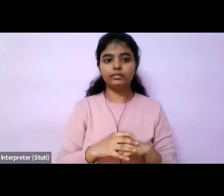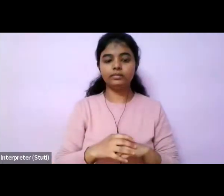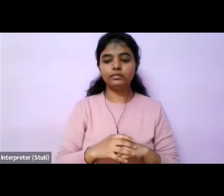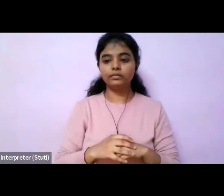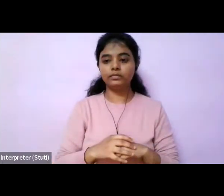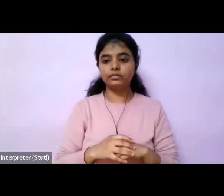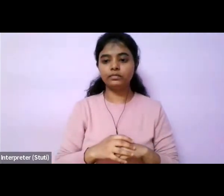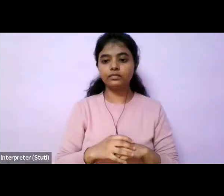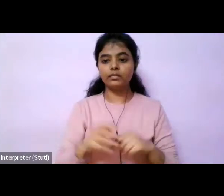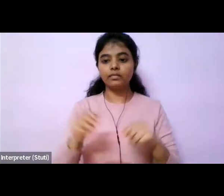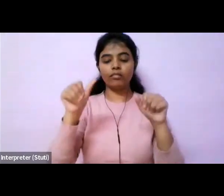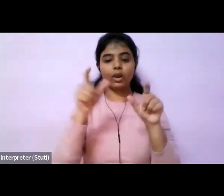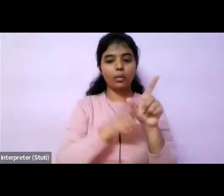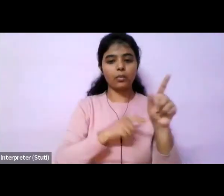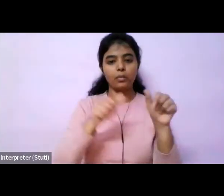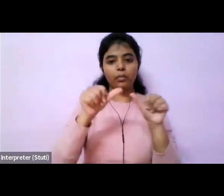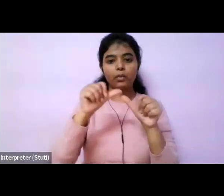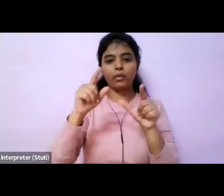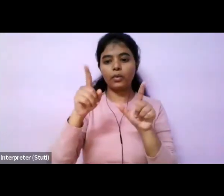Mashimo,